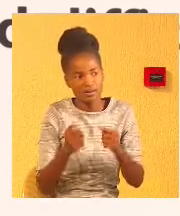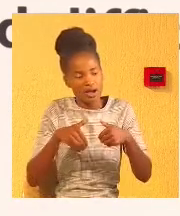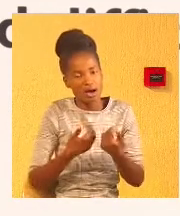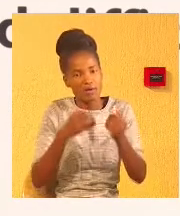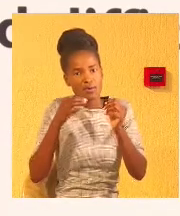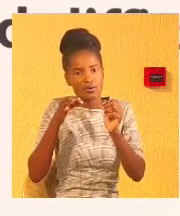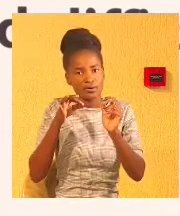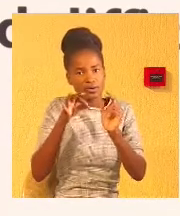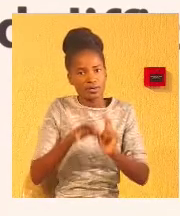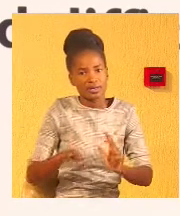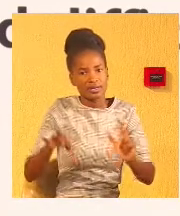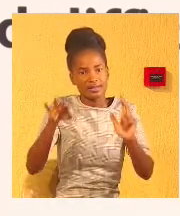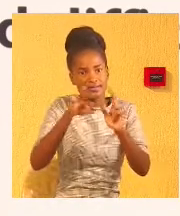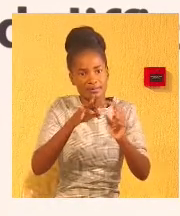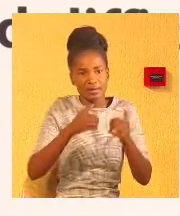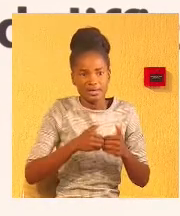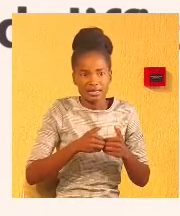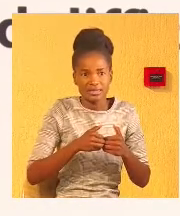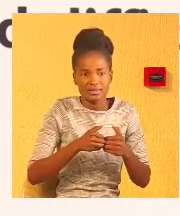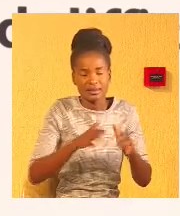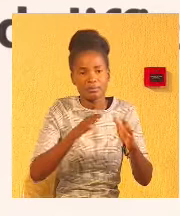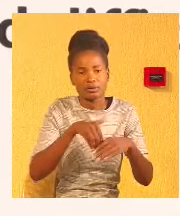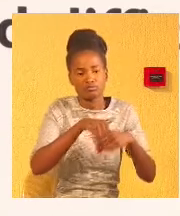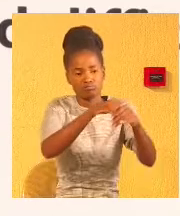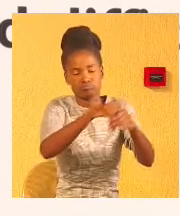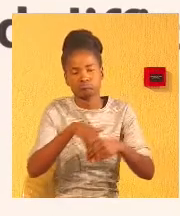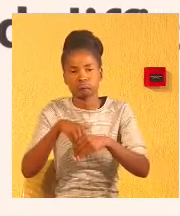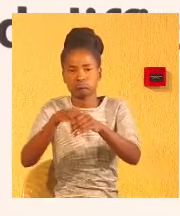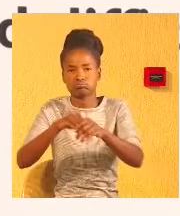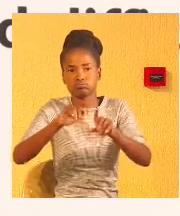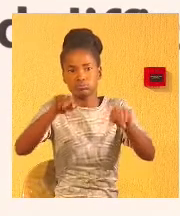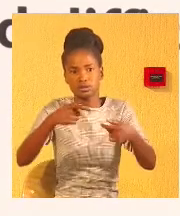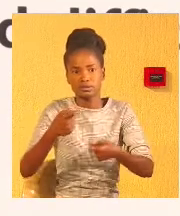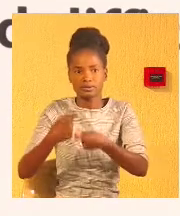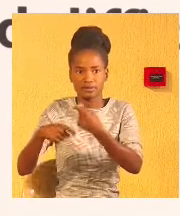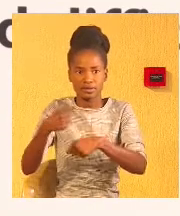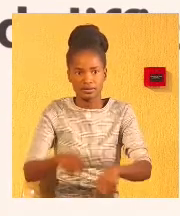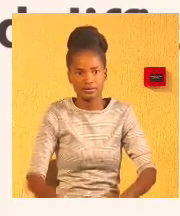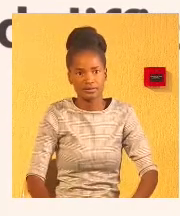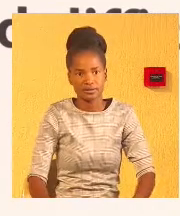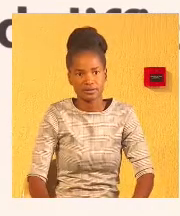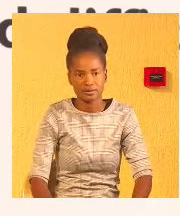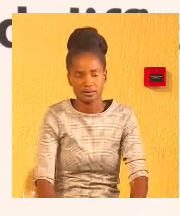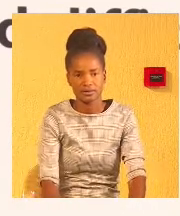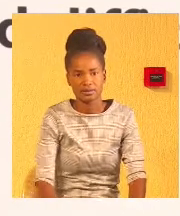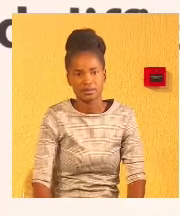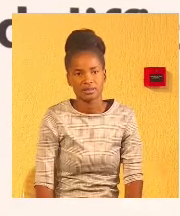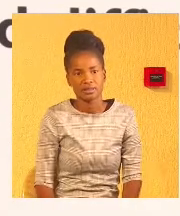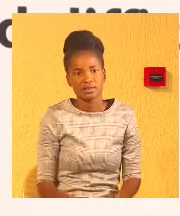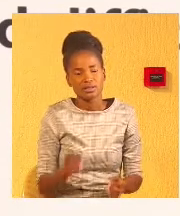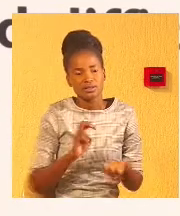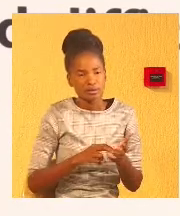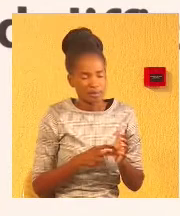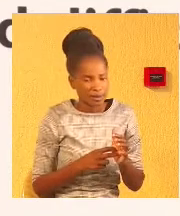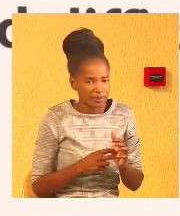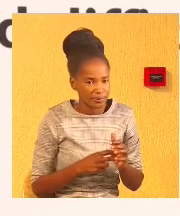get their produce to the market. As such, in the directive that relates to